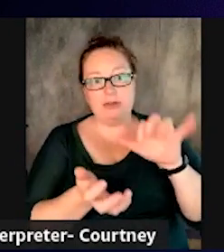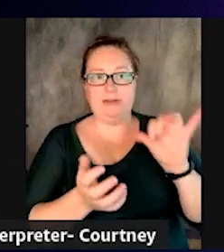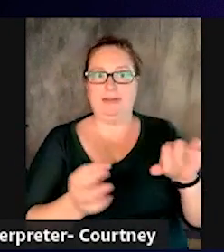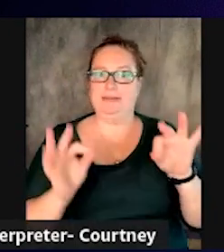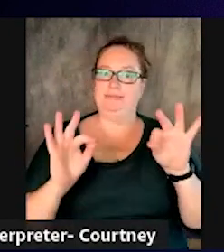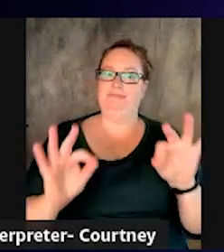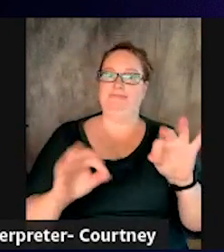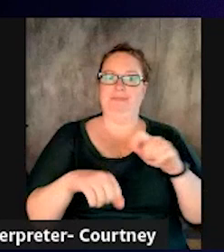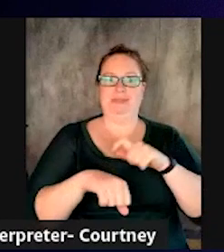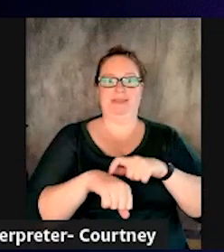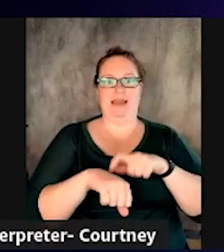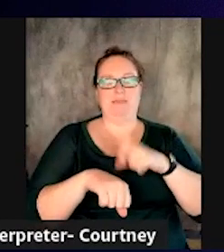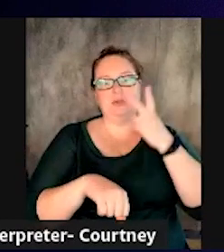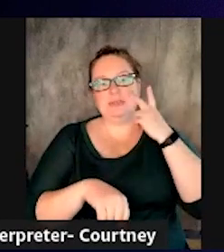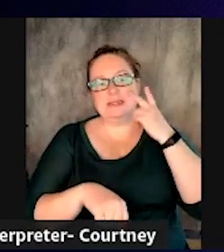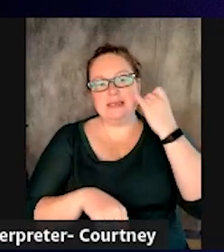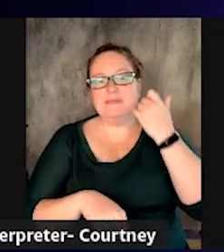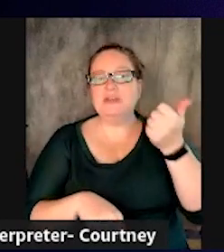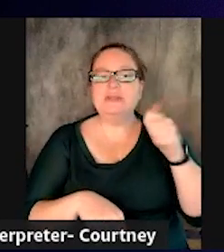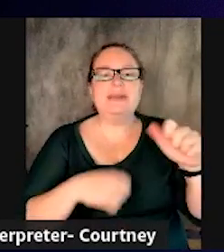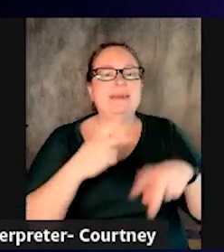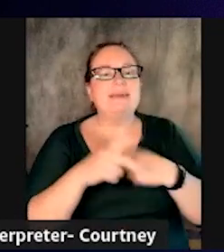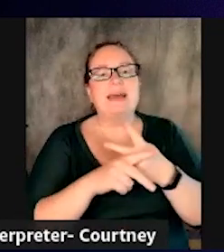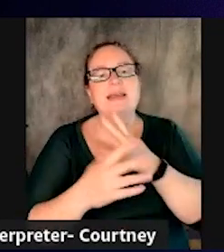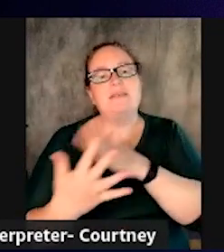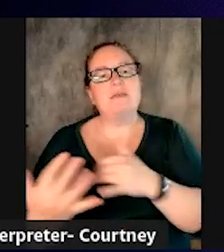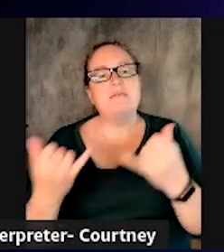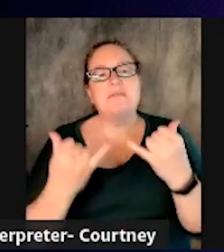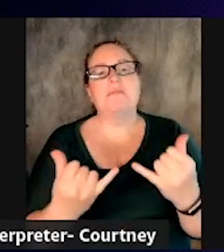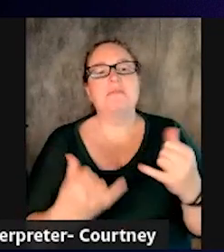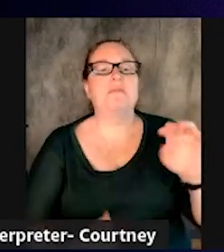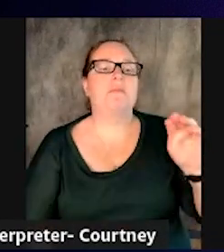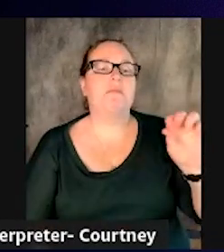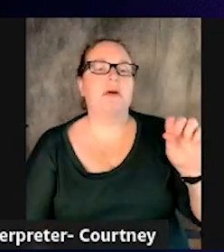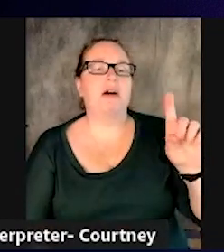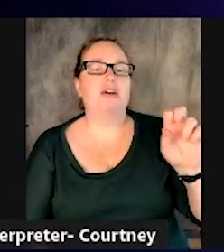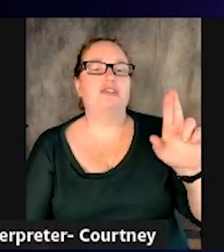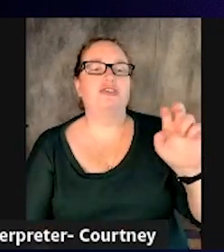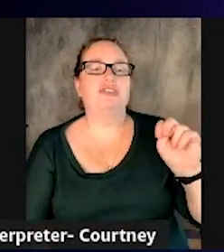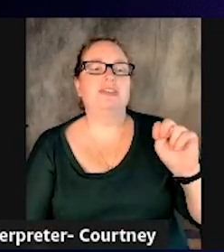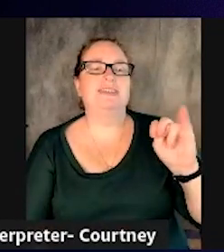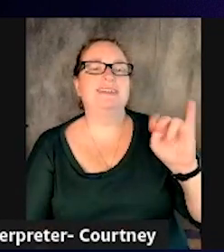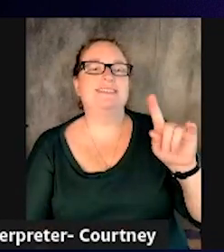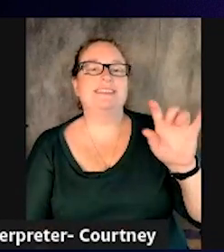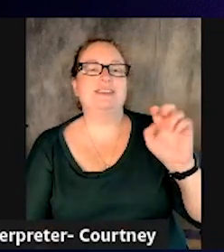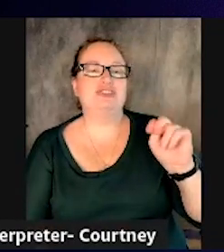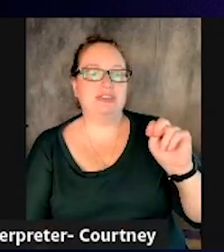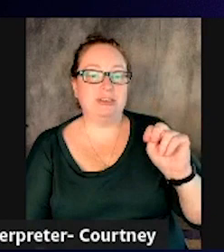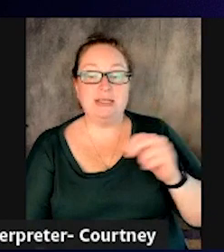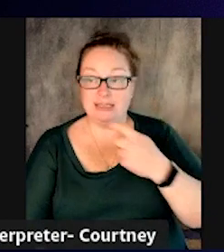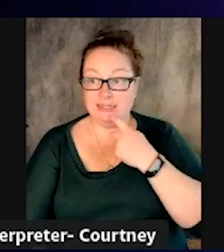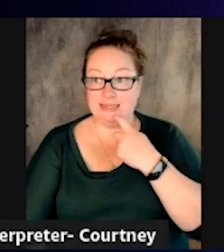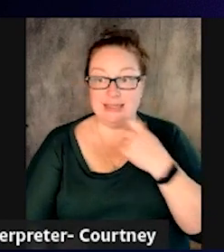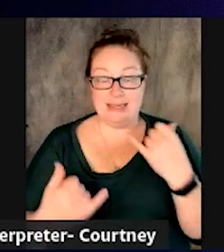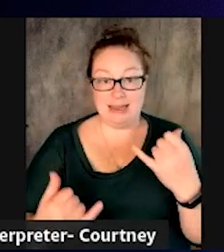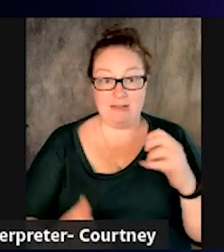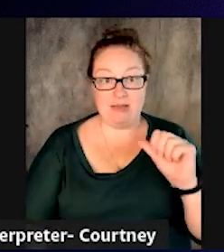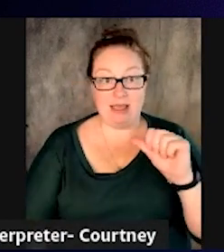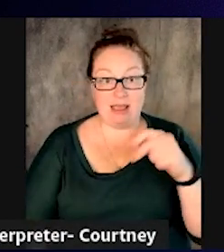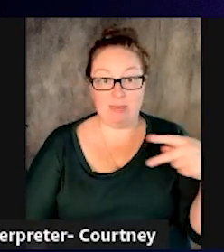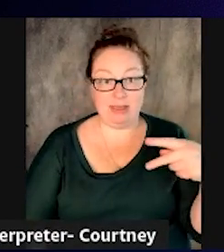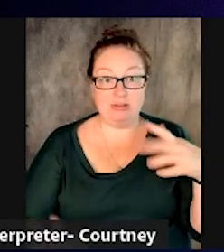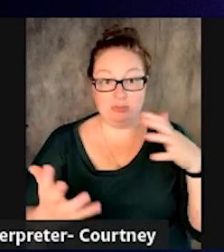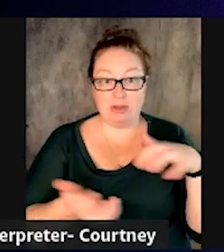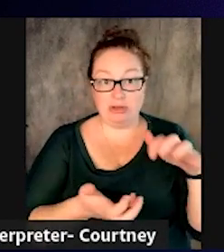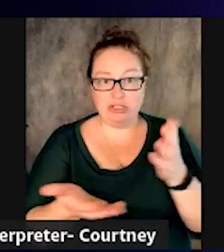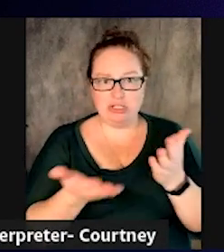to see if there's any kind of modernization. And you mentioned that now the application migration service is supporting some of that.